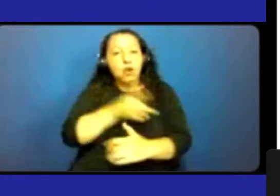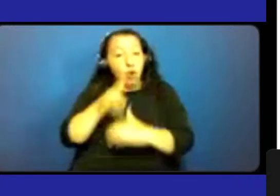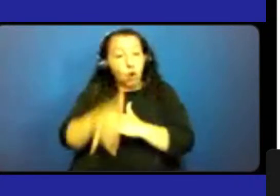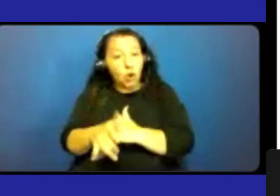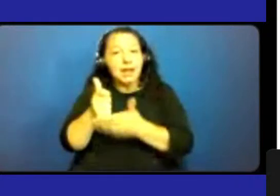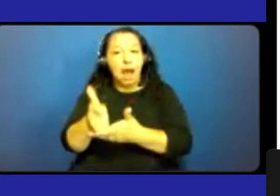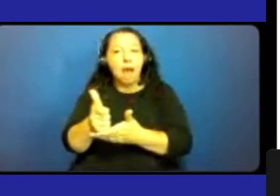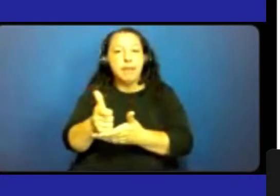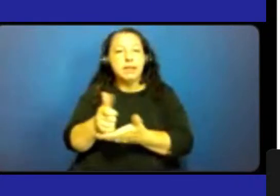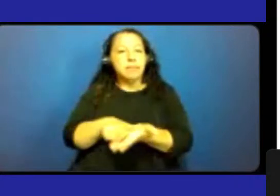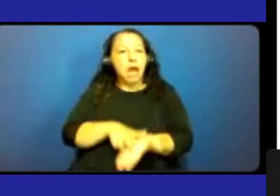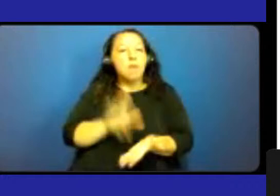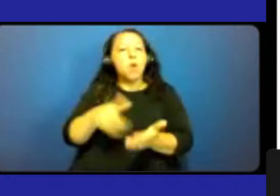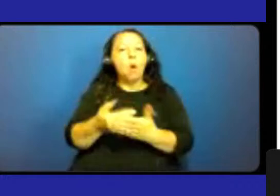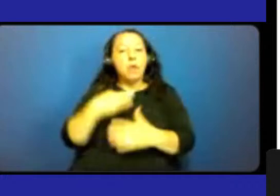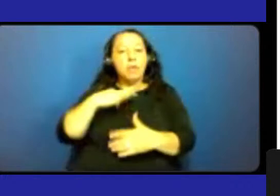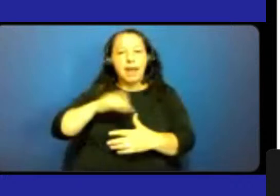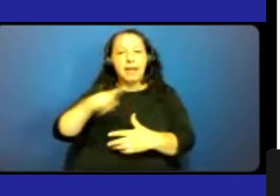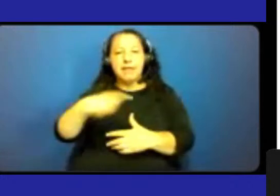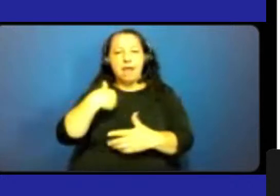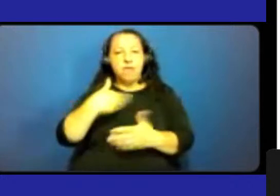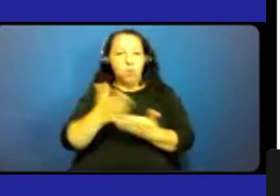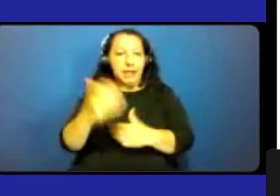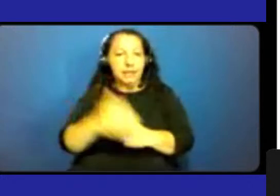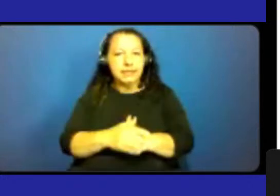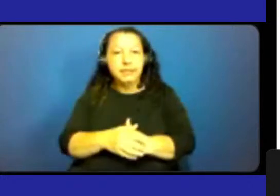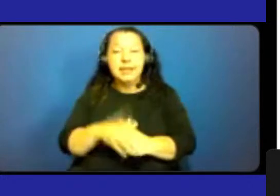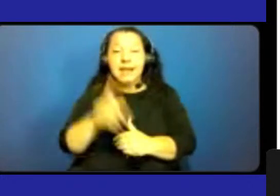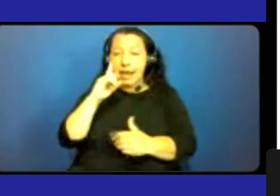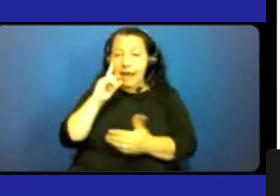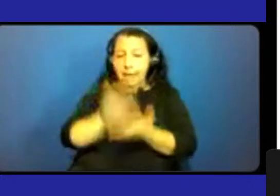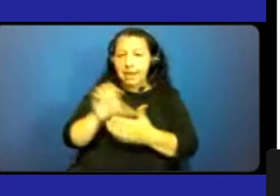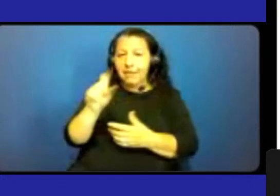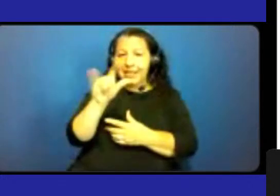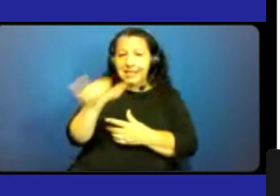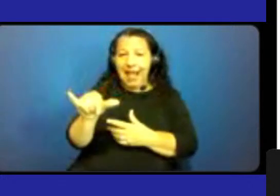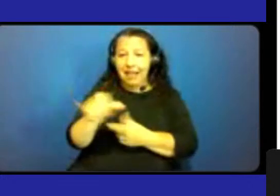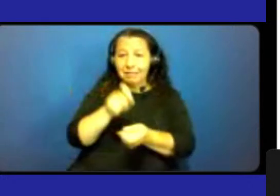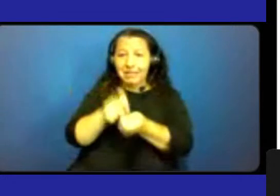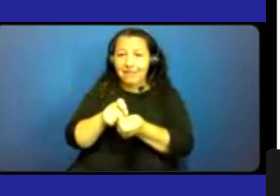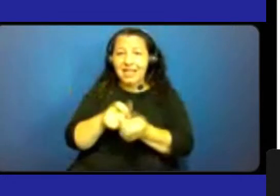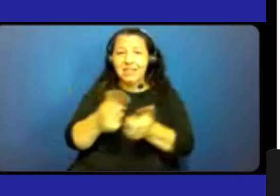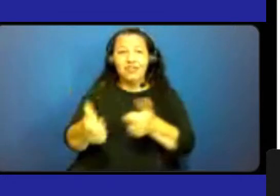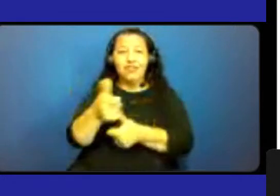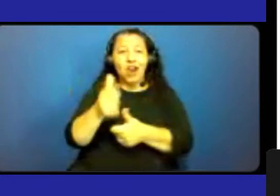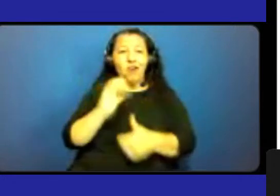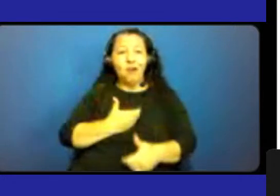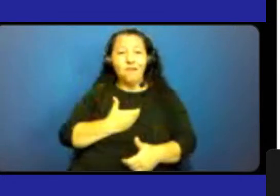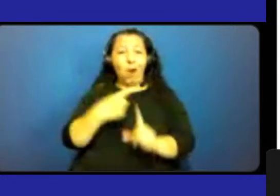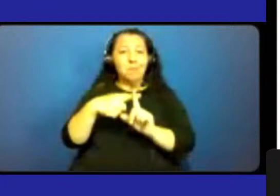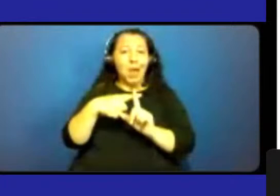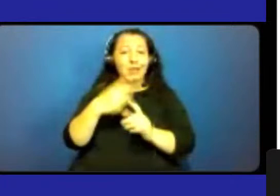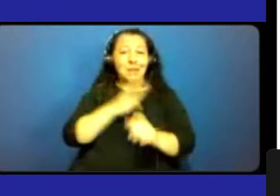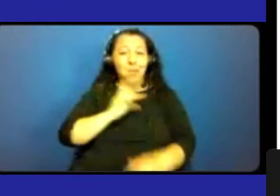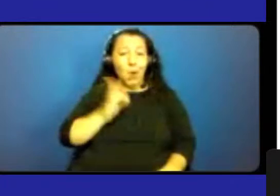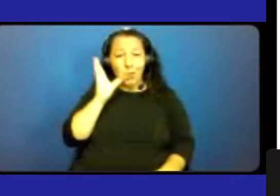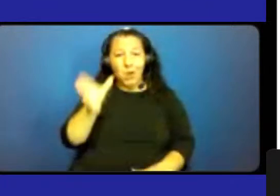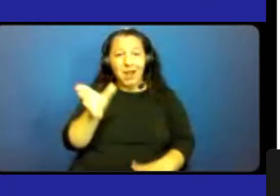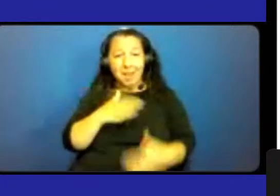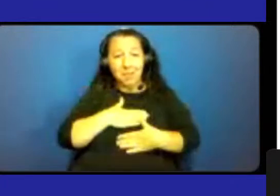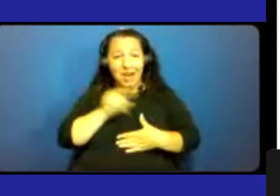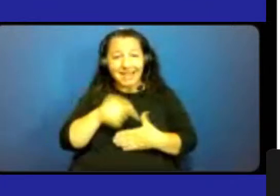to. I think Sally in particular, our chair of the Metro Plus board, will appreciate this one. This next number,